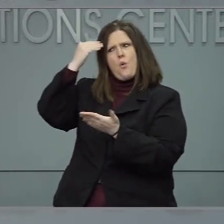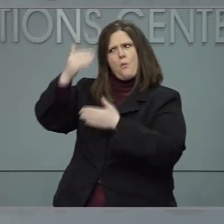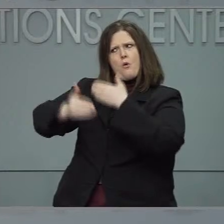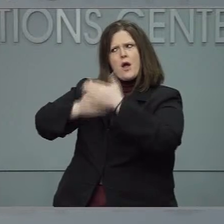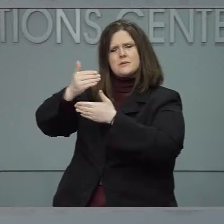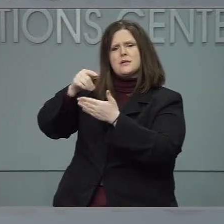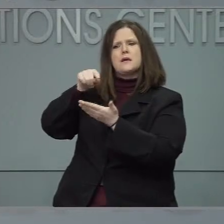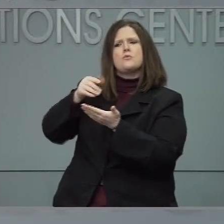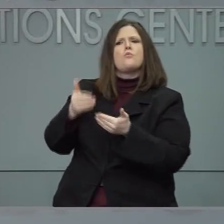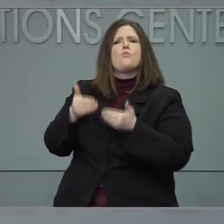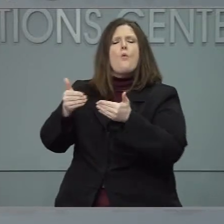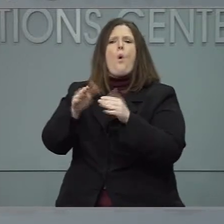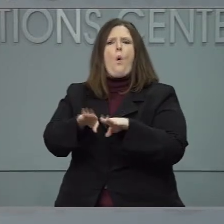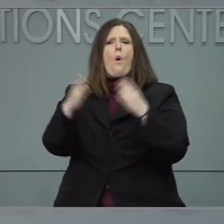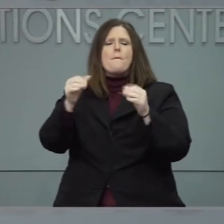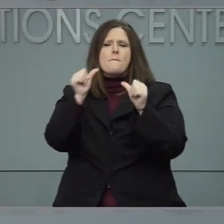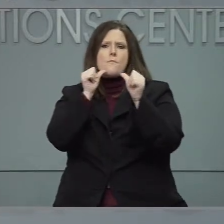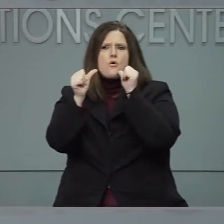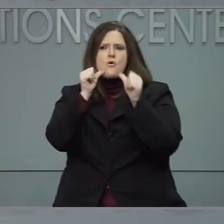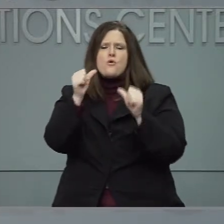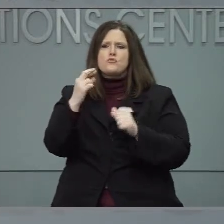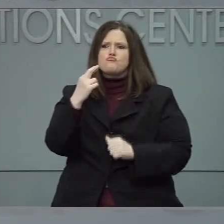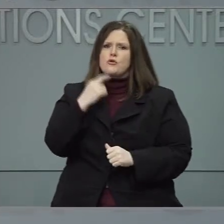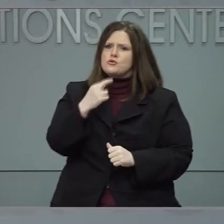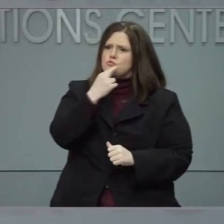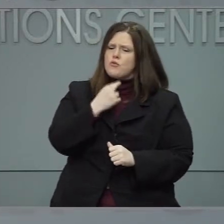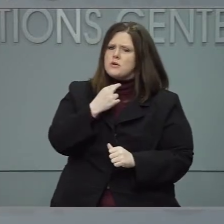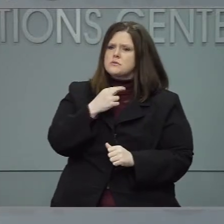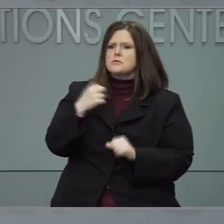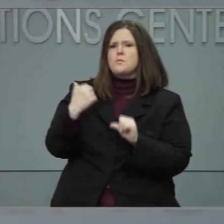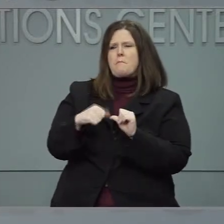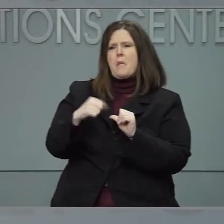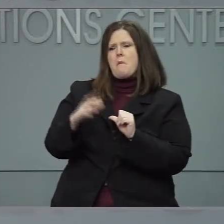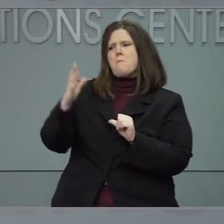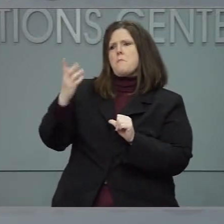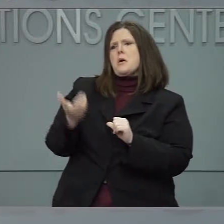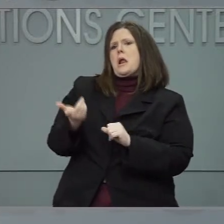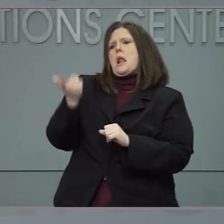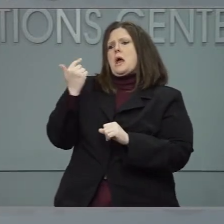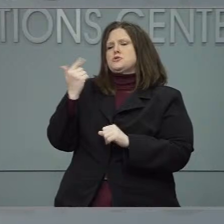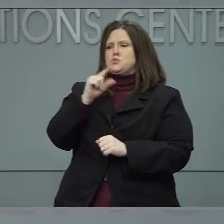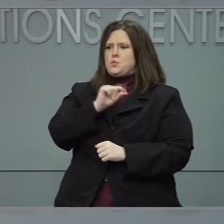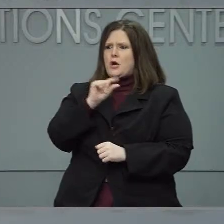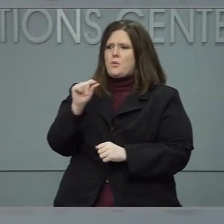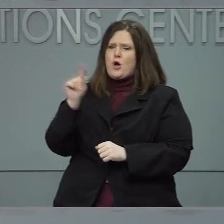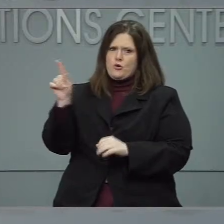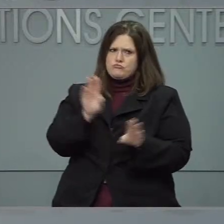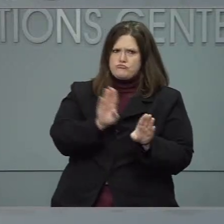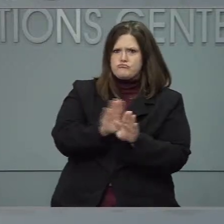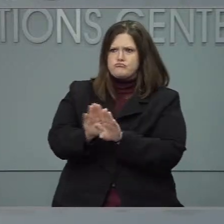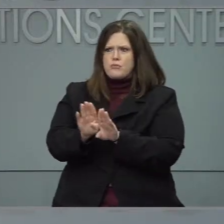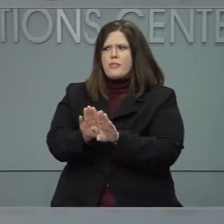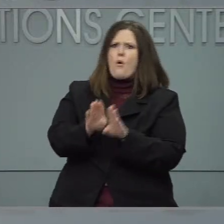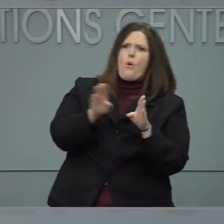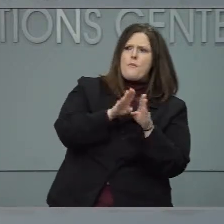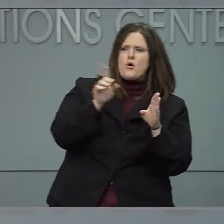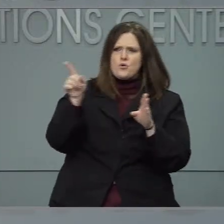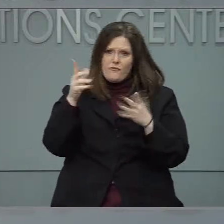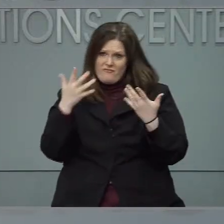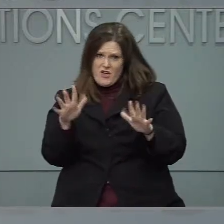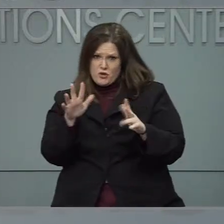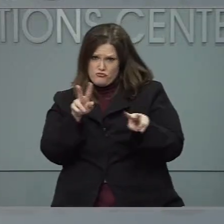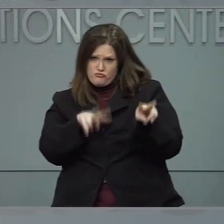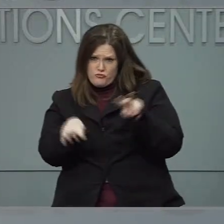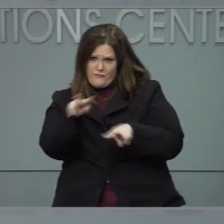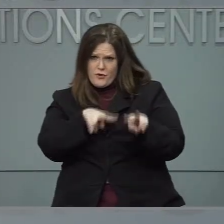your stance on those such bills back in 2020, have you had a chance to review and consider whether you would be in agreement, or